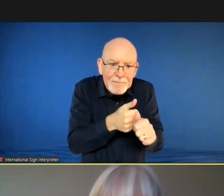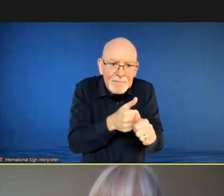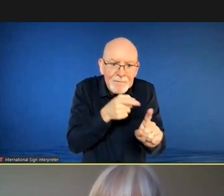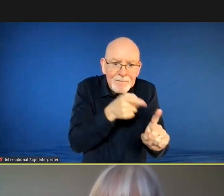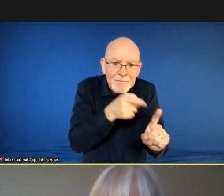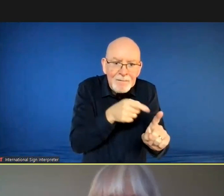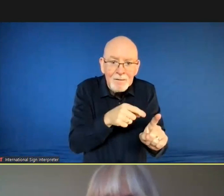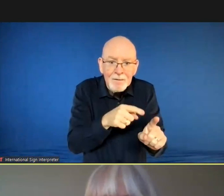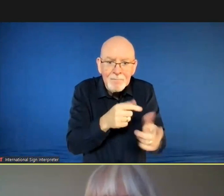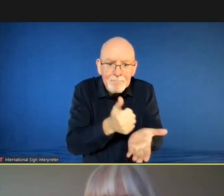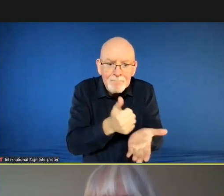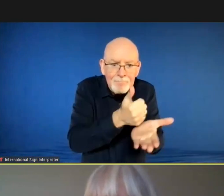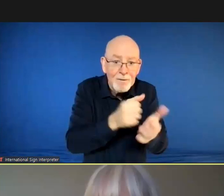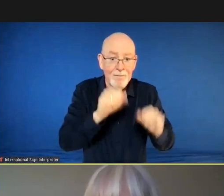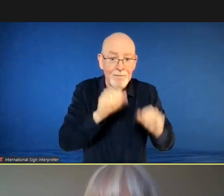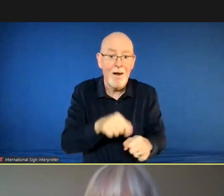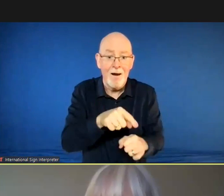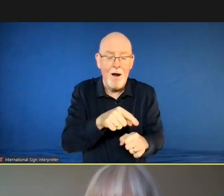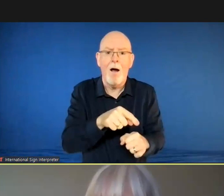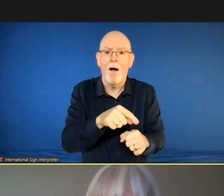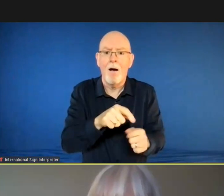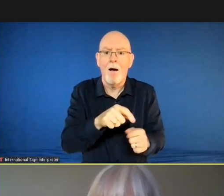the report, relate to